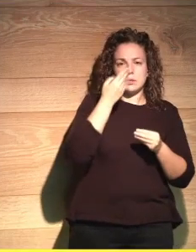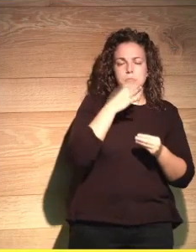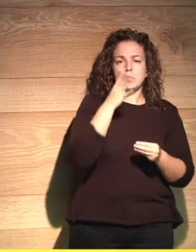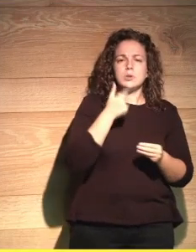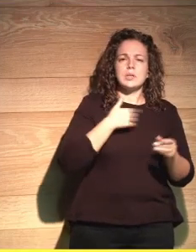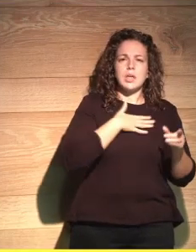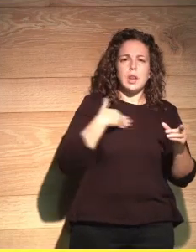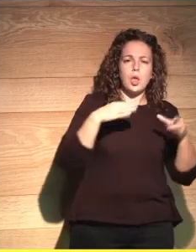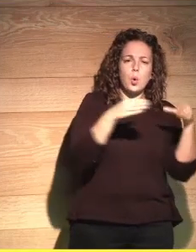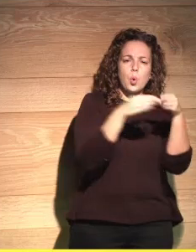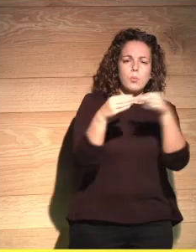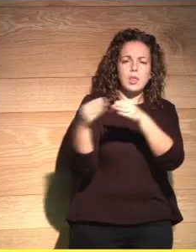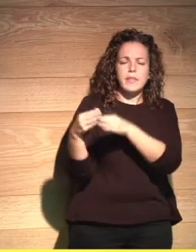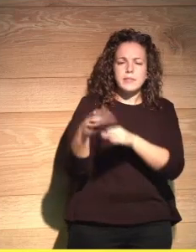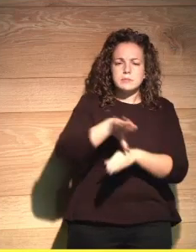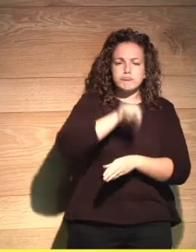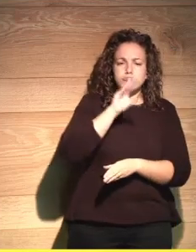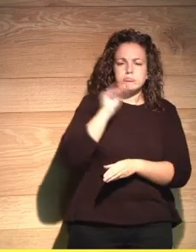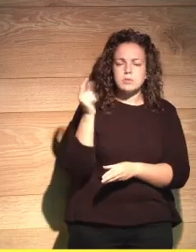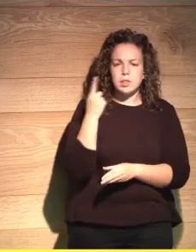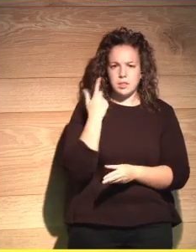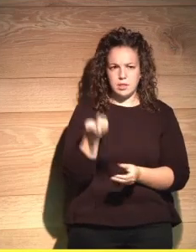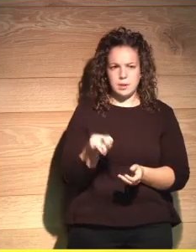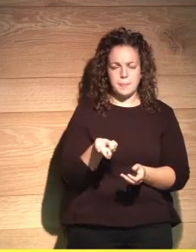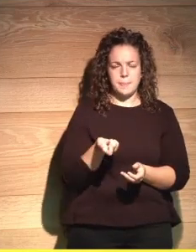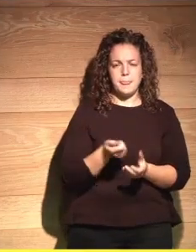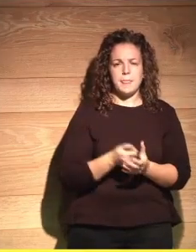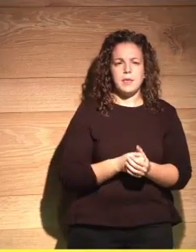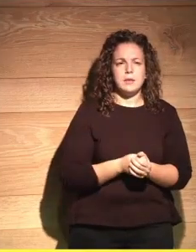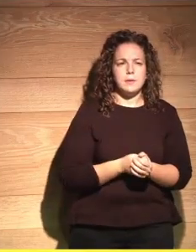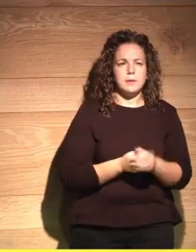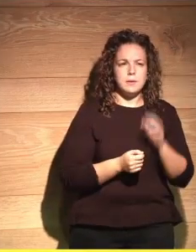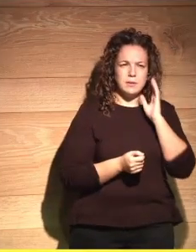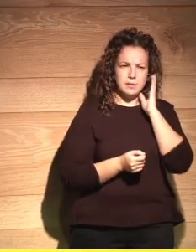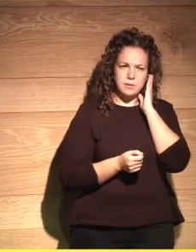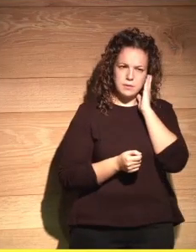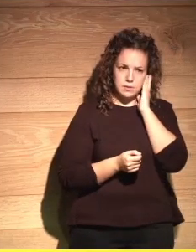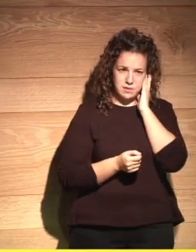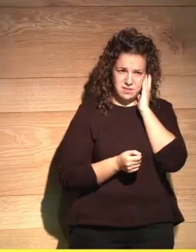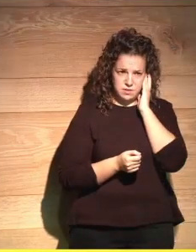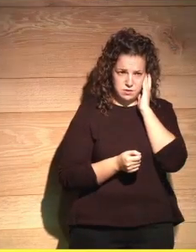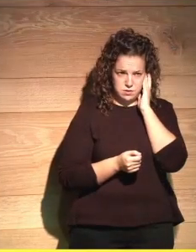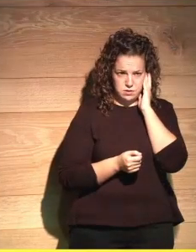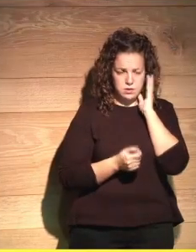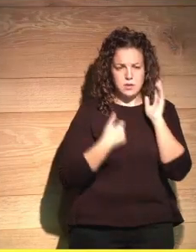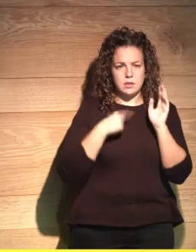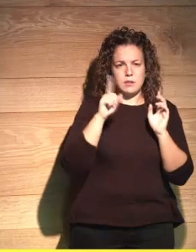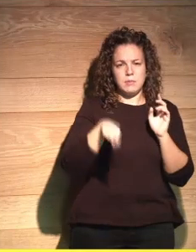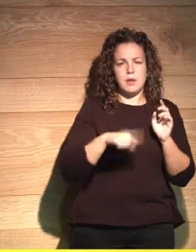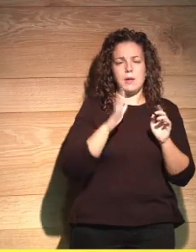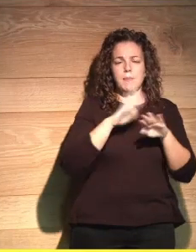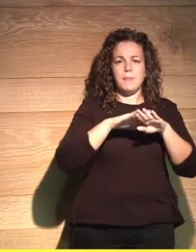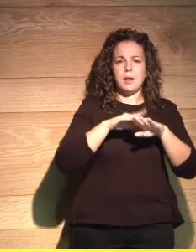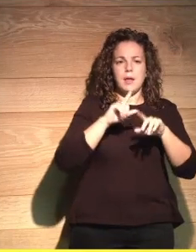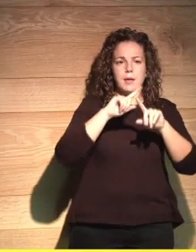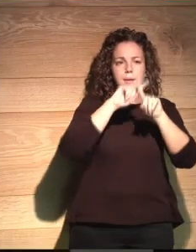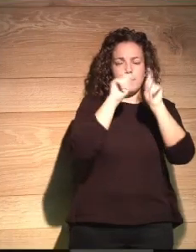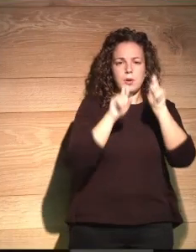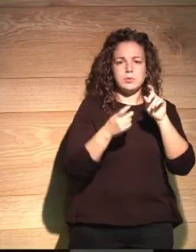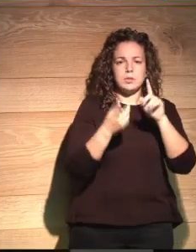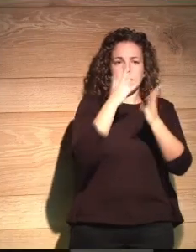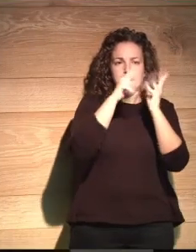how to redraw constituencies. And so what we did, we asked a mathematical question. I will not get into the detail, and try to use connectivity in the